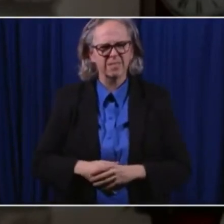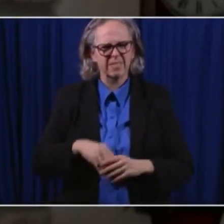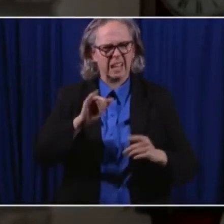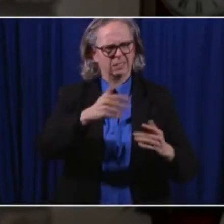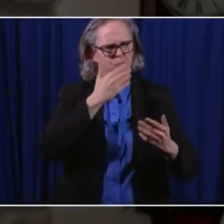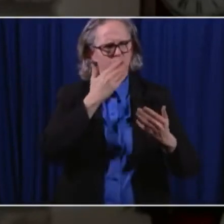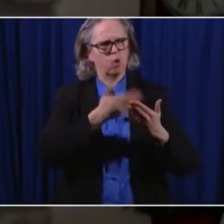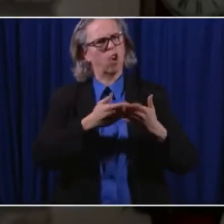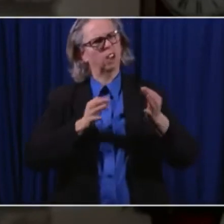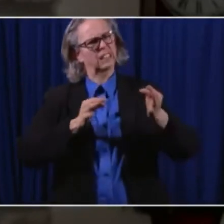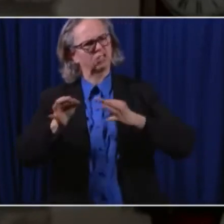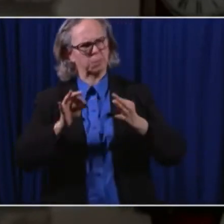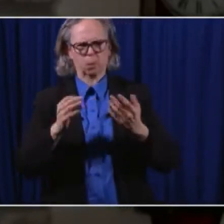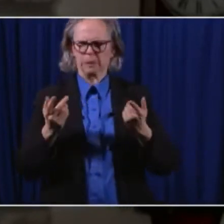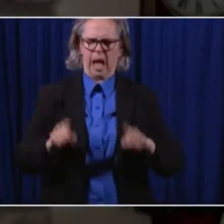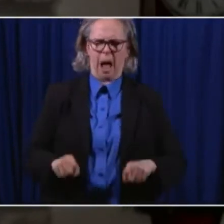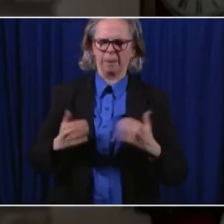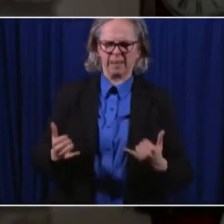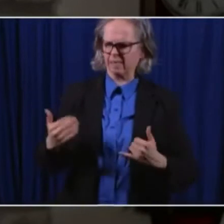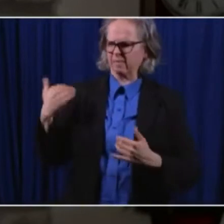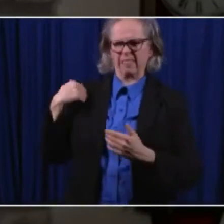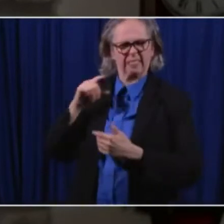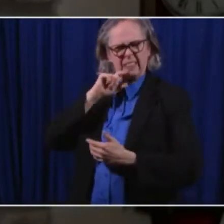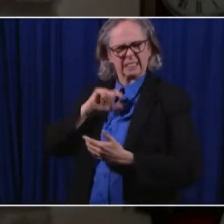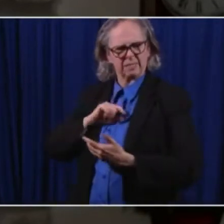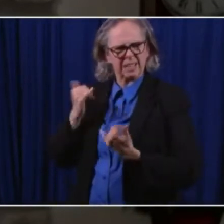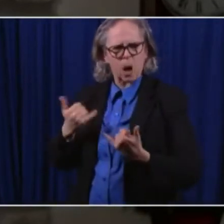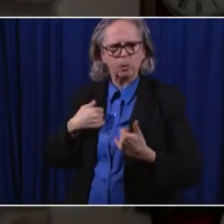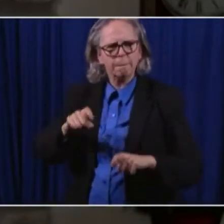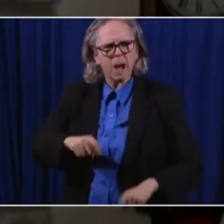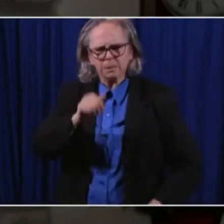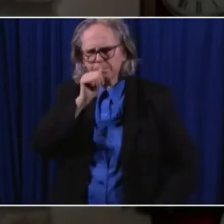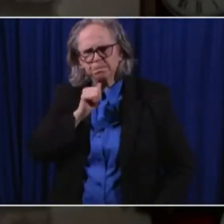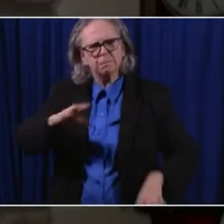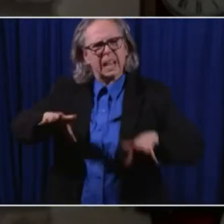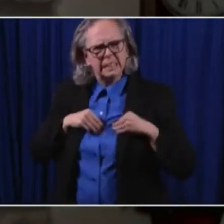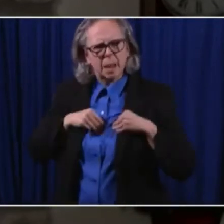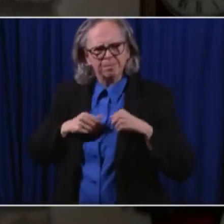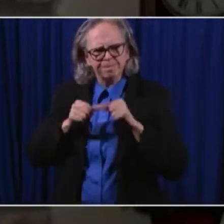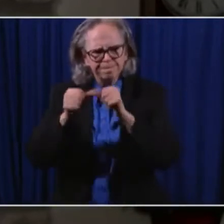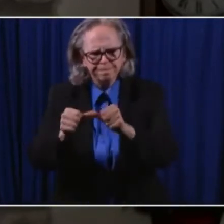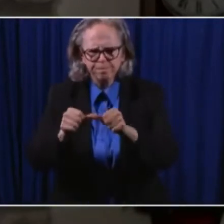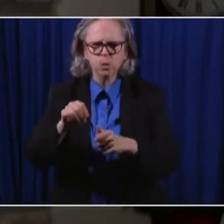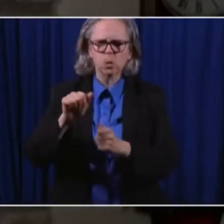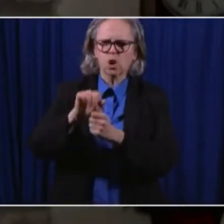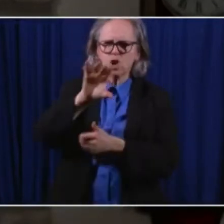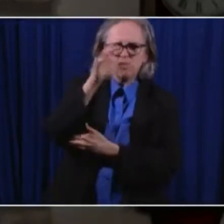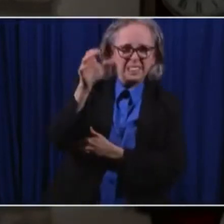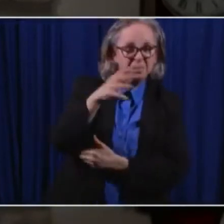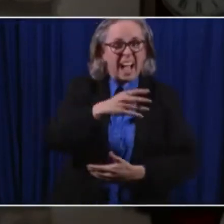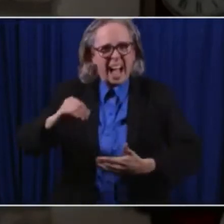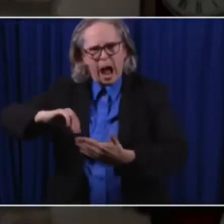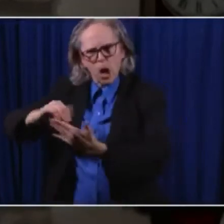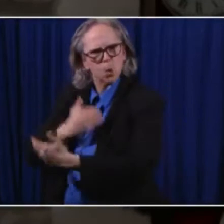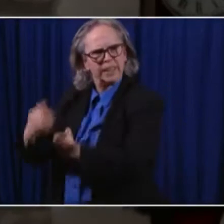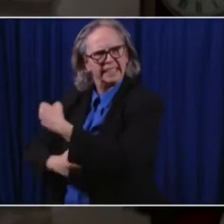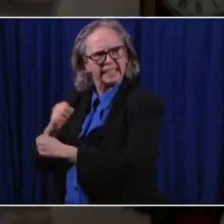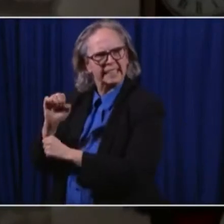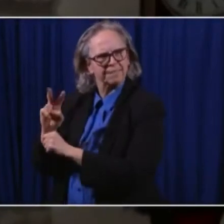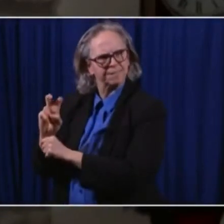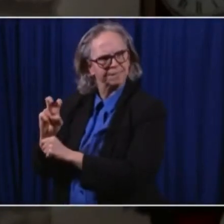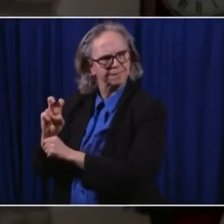Christmas and New Year's. Every Monday morning, I'm on a call with over 100 health departments around the